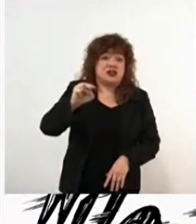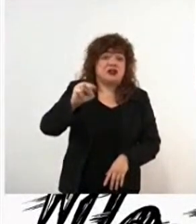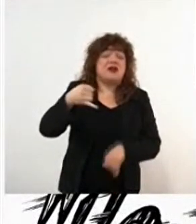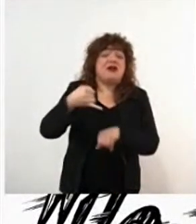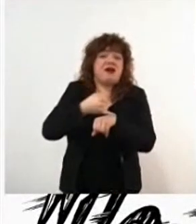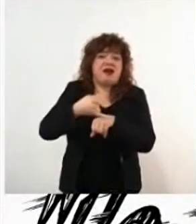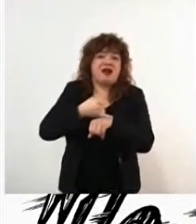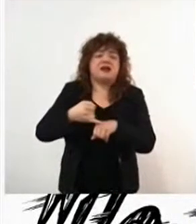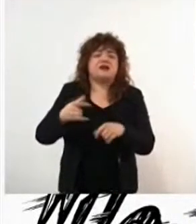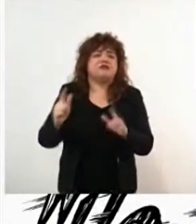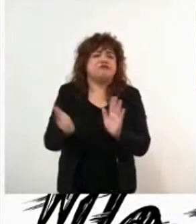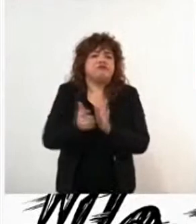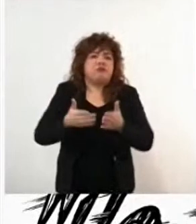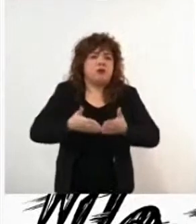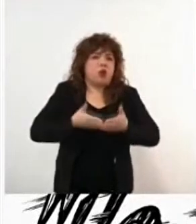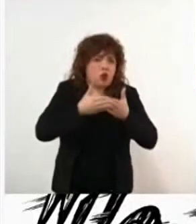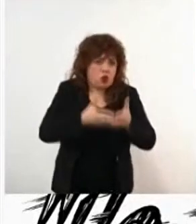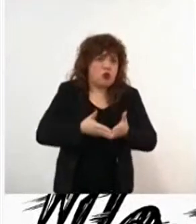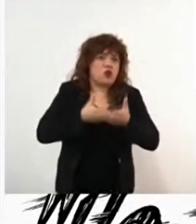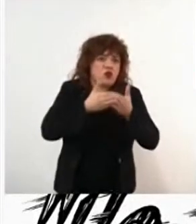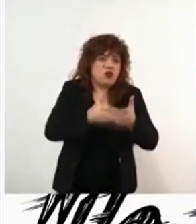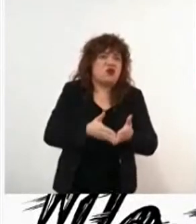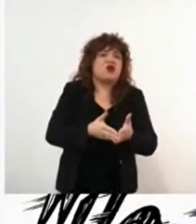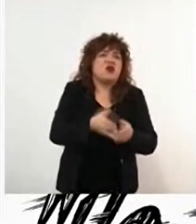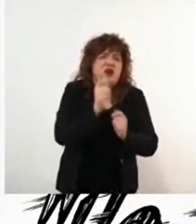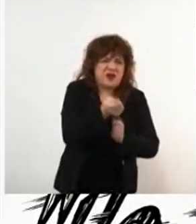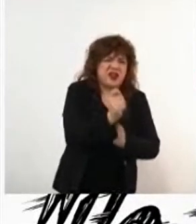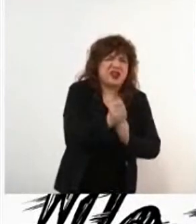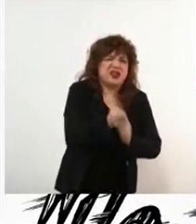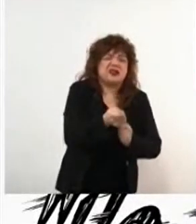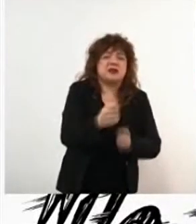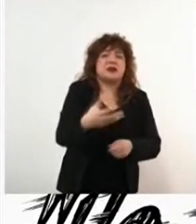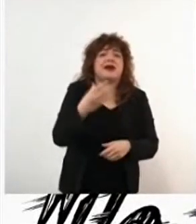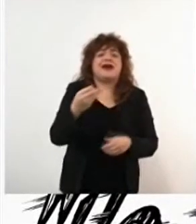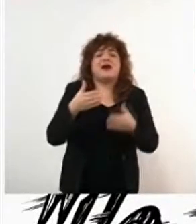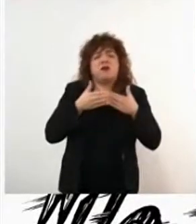that trawlers are coming through with massive